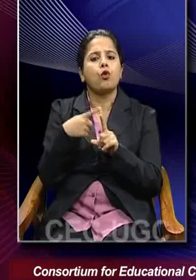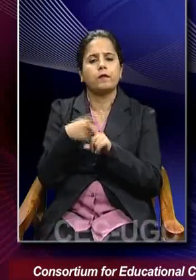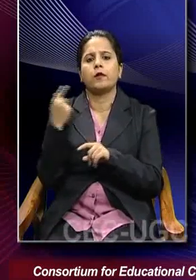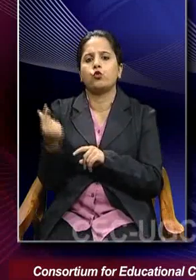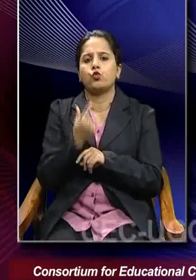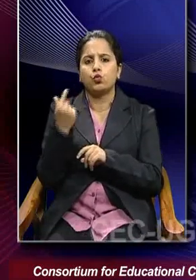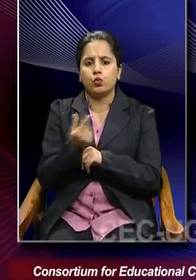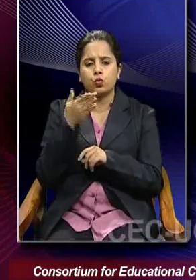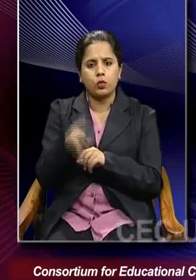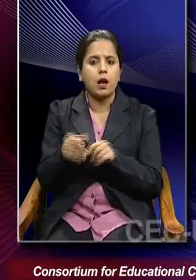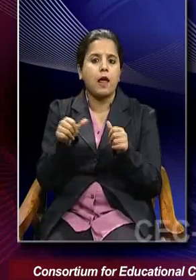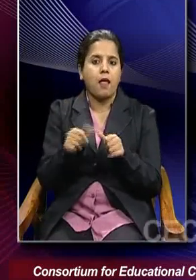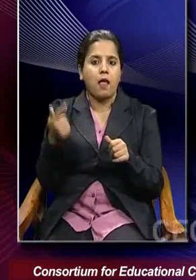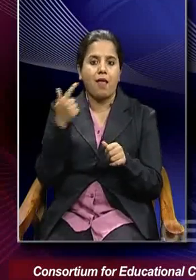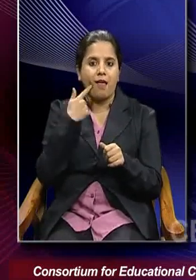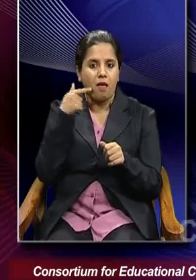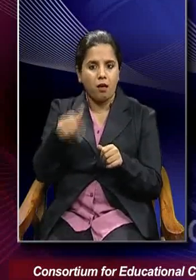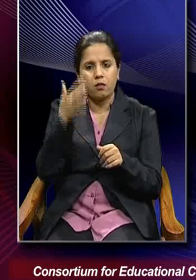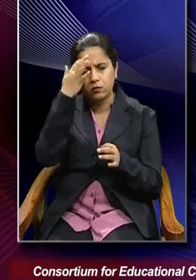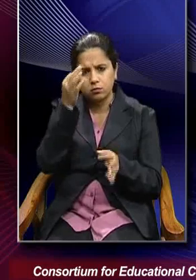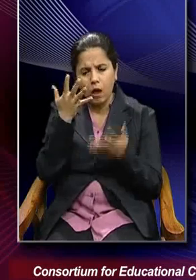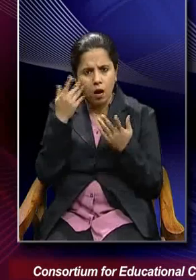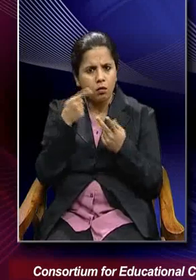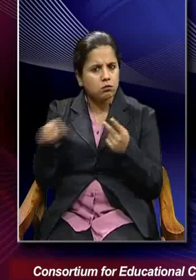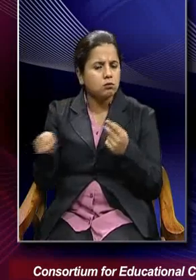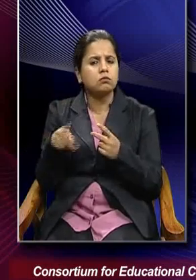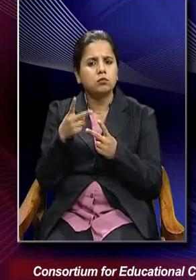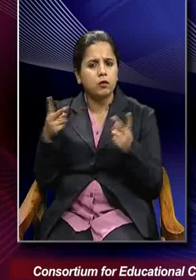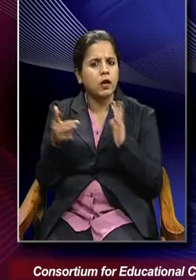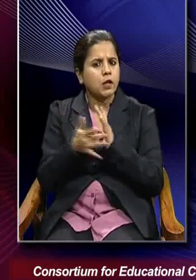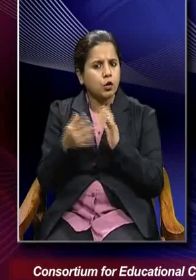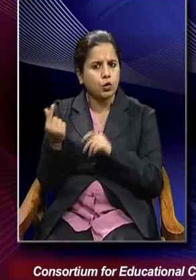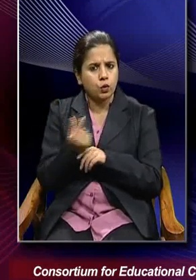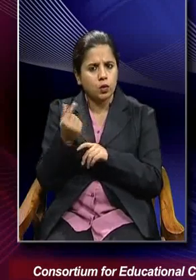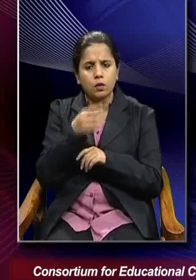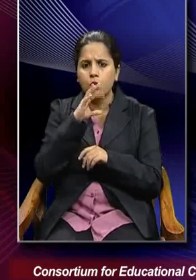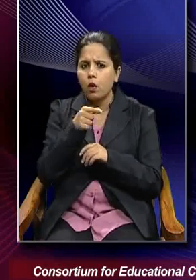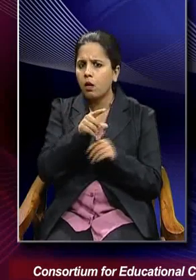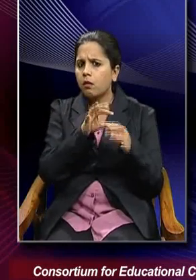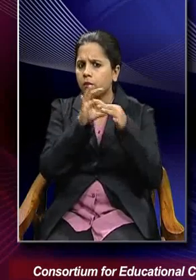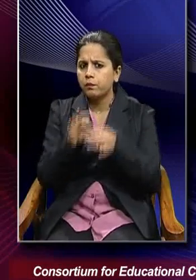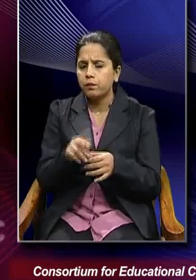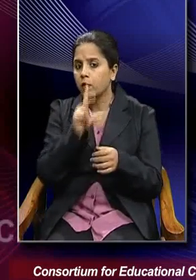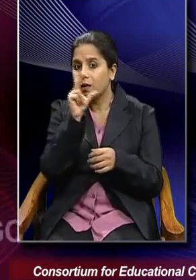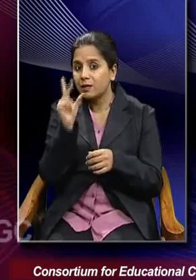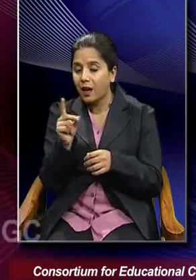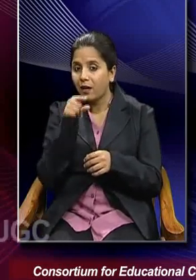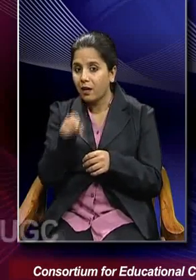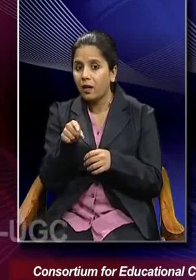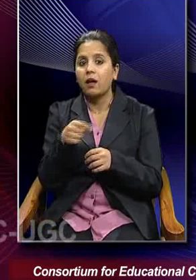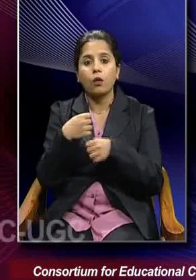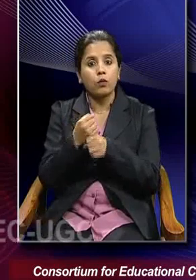of artificial intelligence for all, this coincided with the second edition